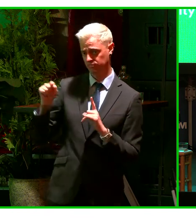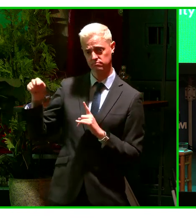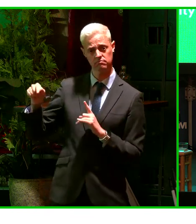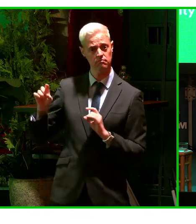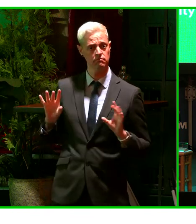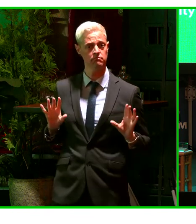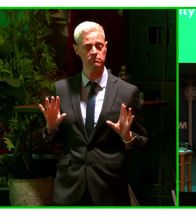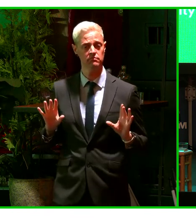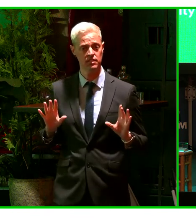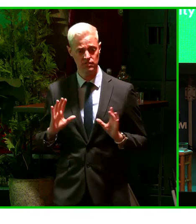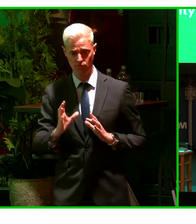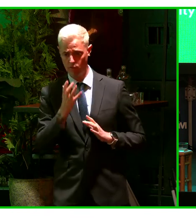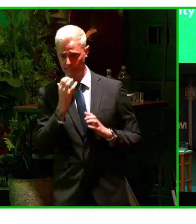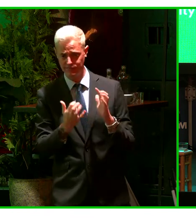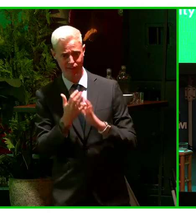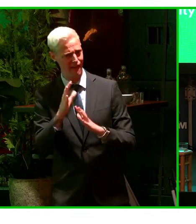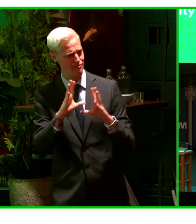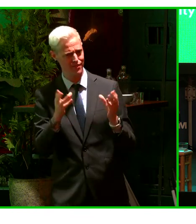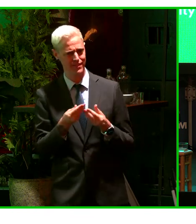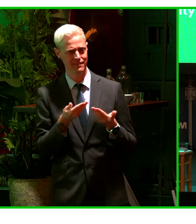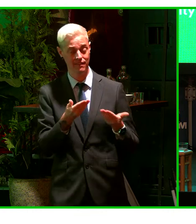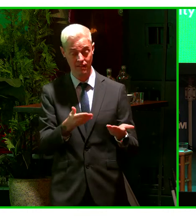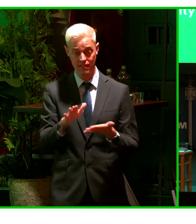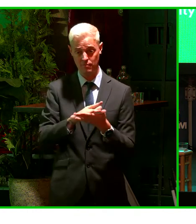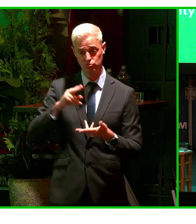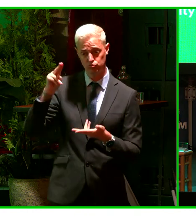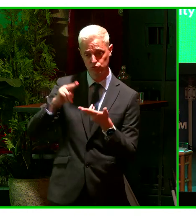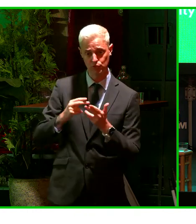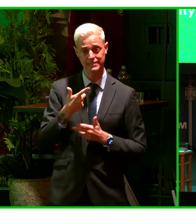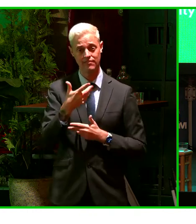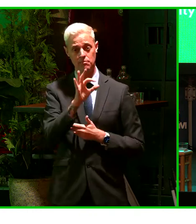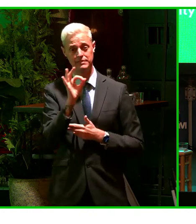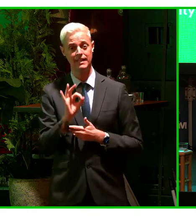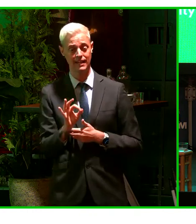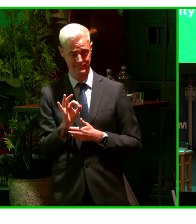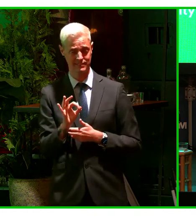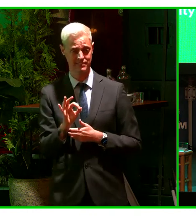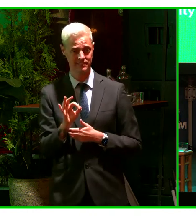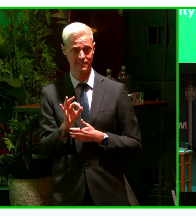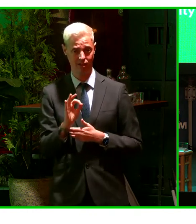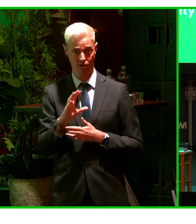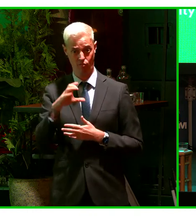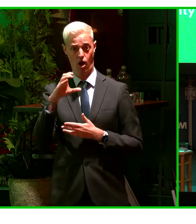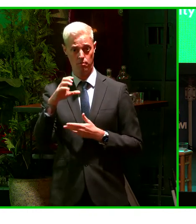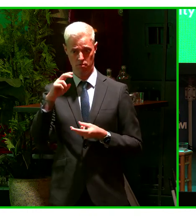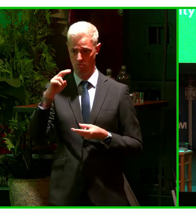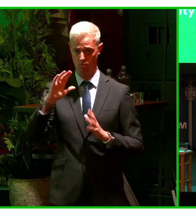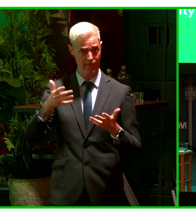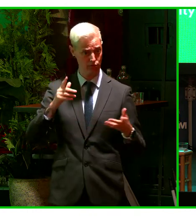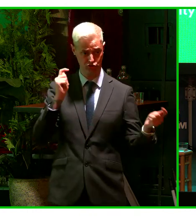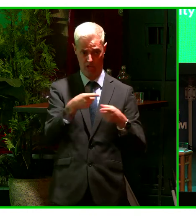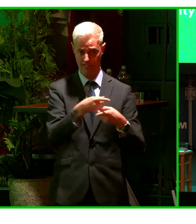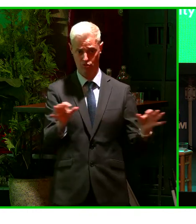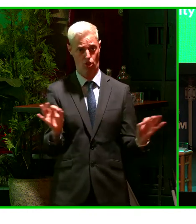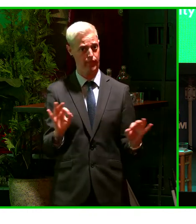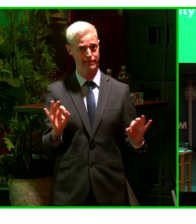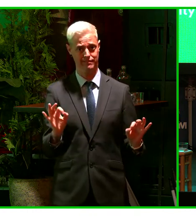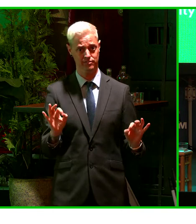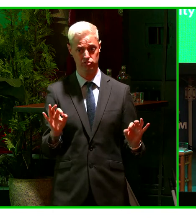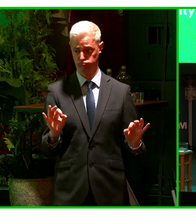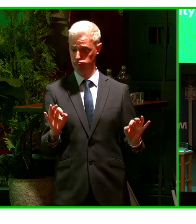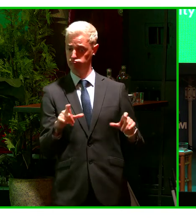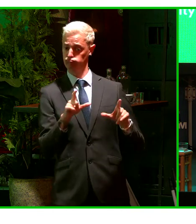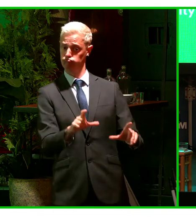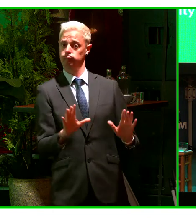fryers, and that will remove around 7% of carbon emissions without anybody having to make any changes or do anything to your